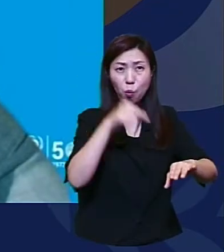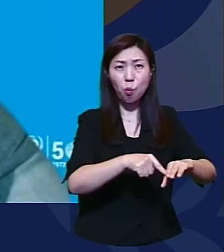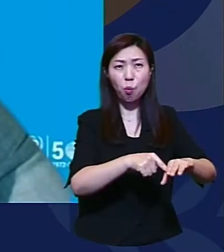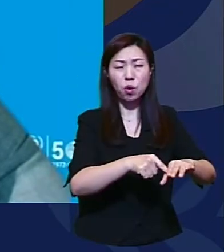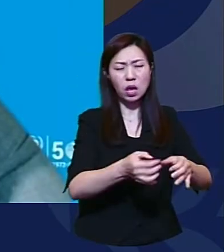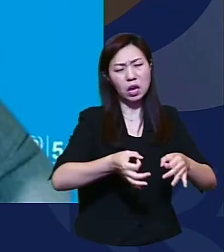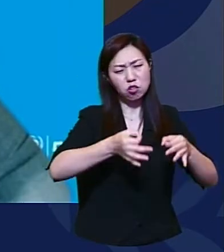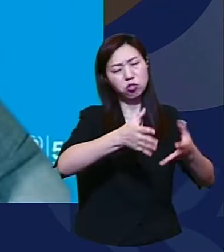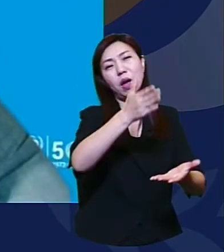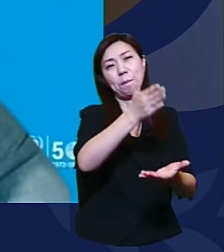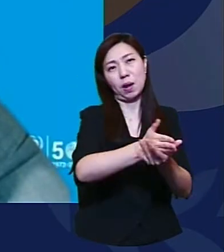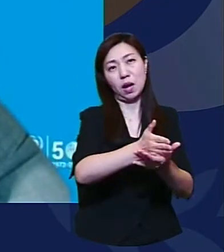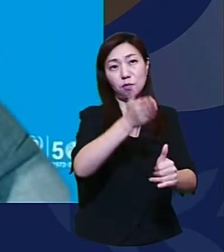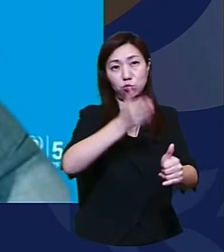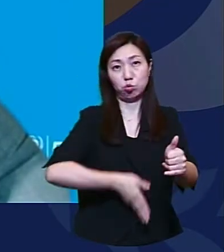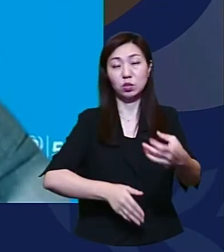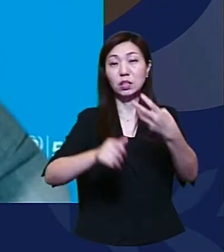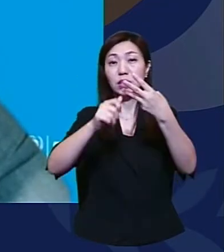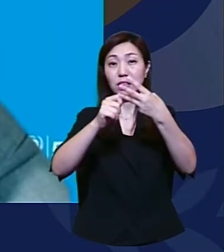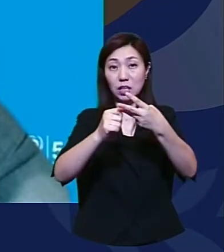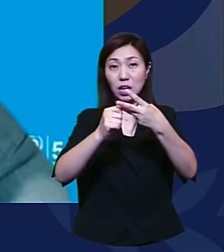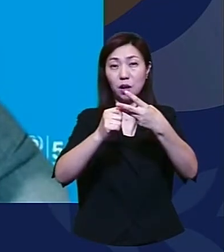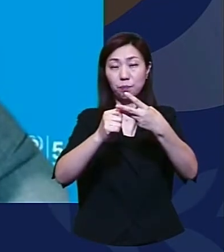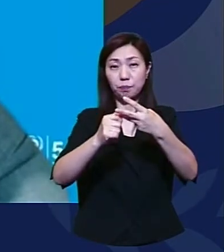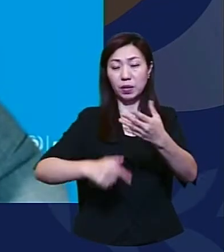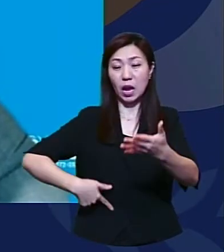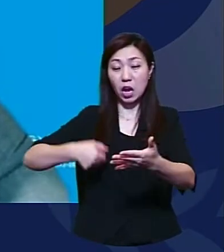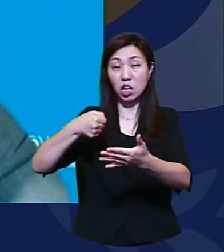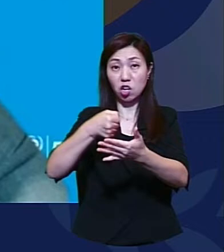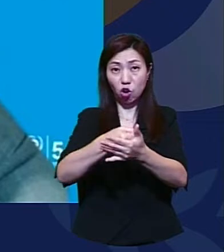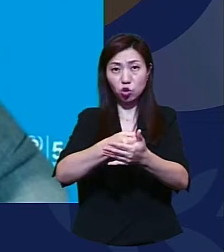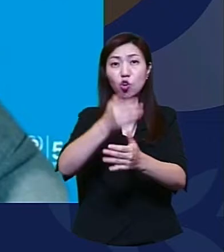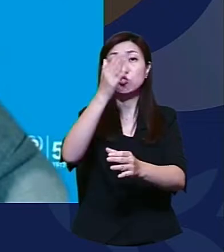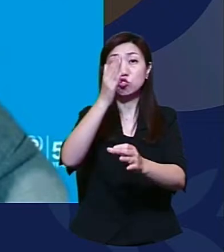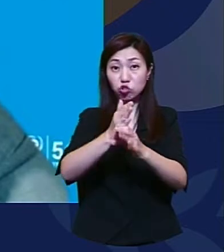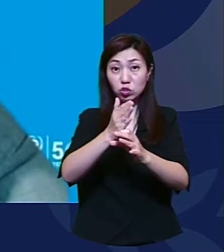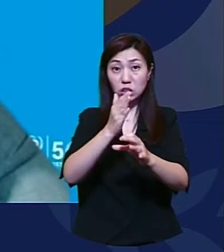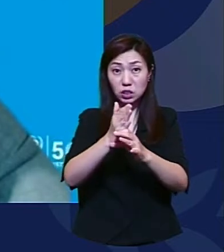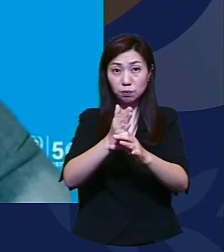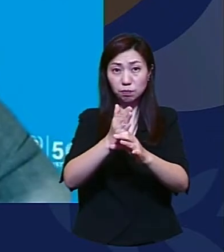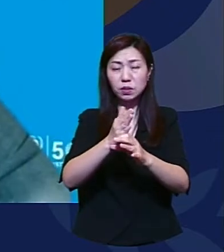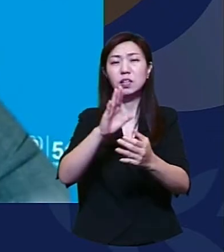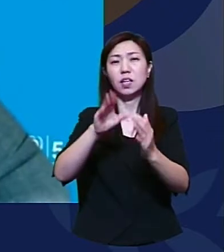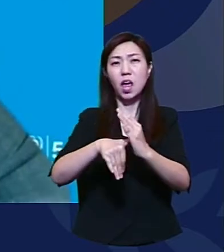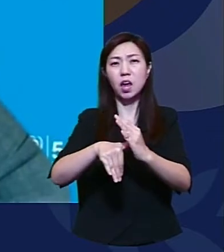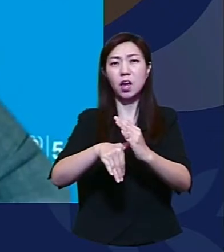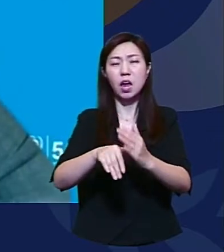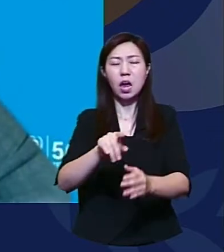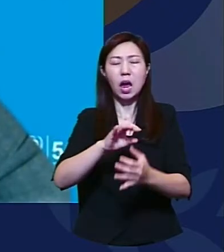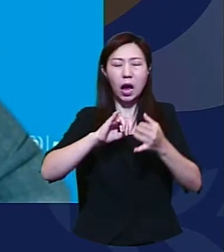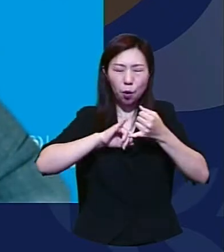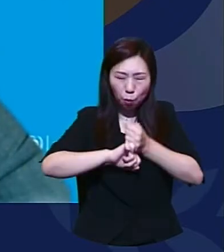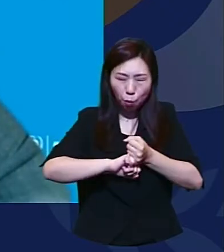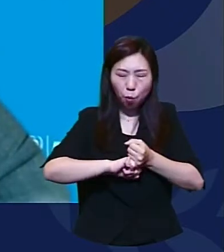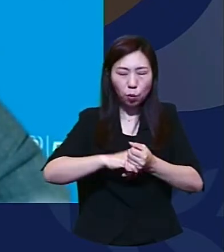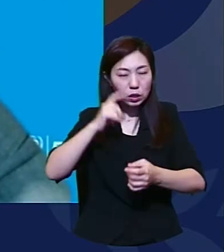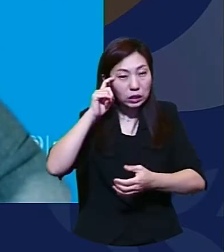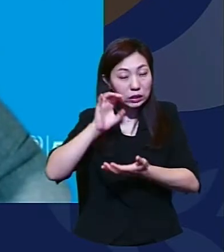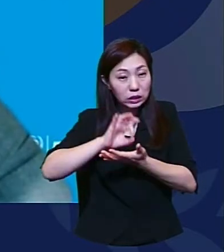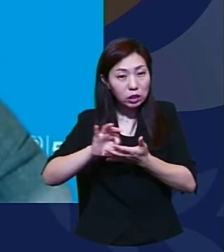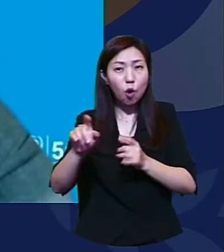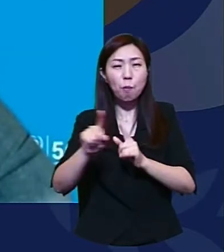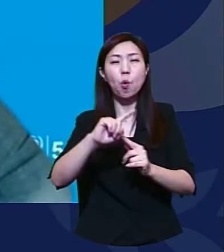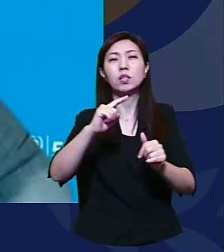need to put nature at the very heart of our decision making. I'll begin with the first point.